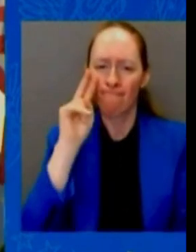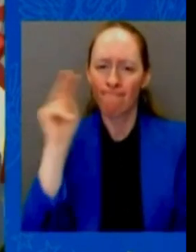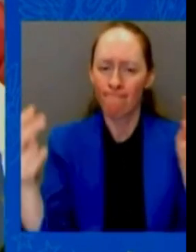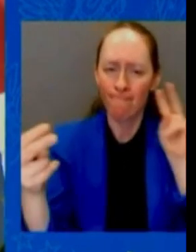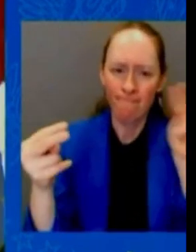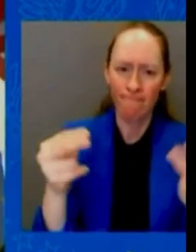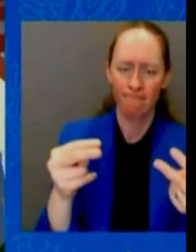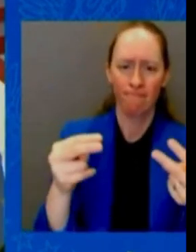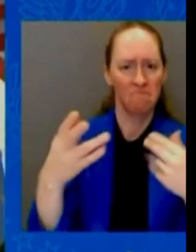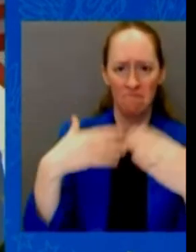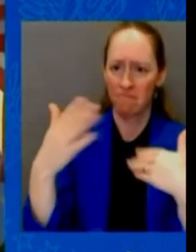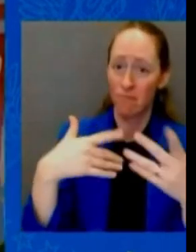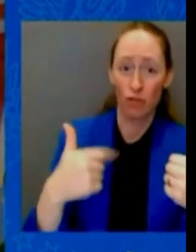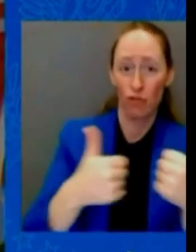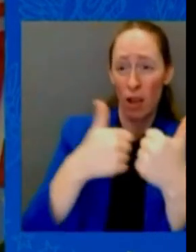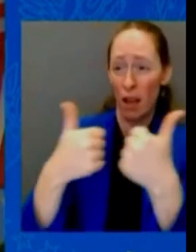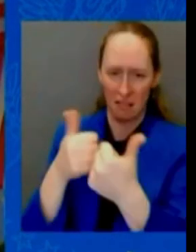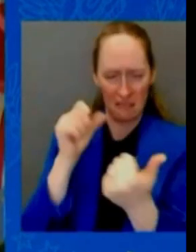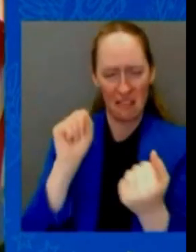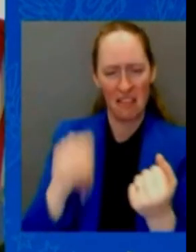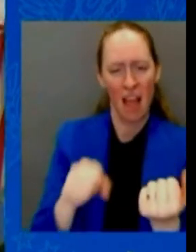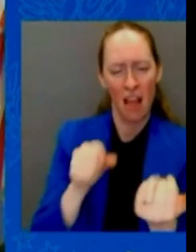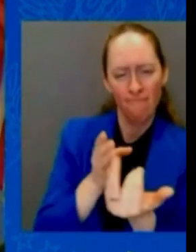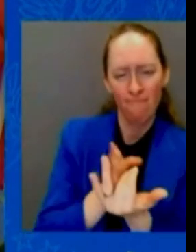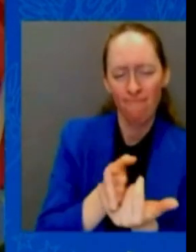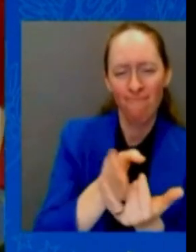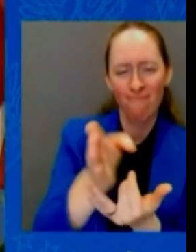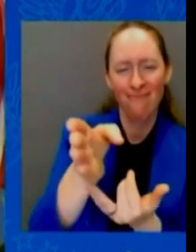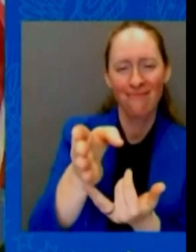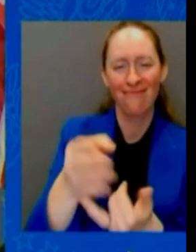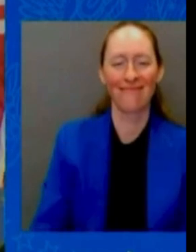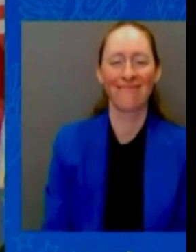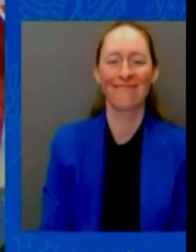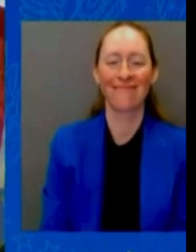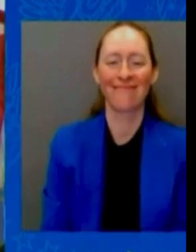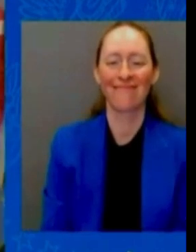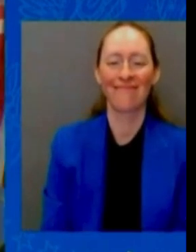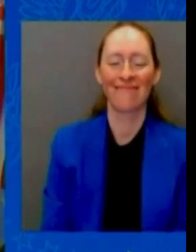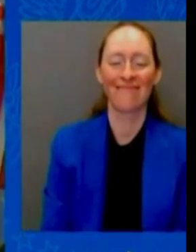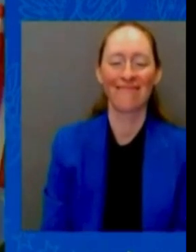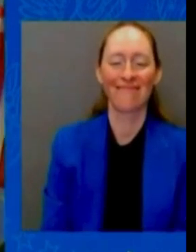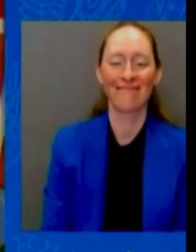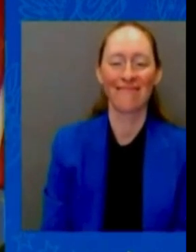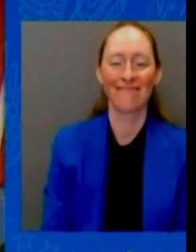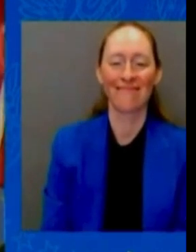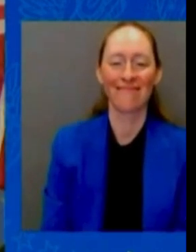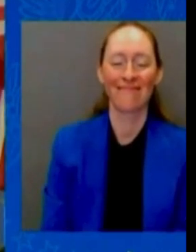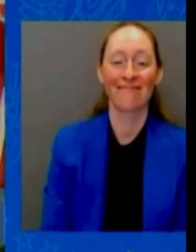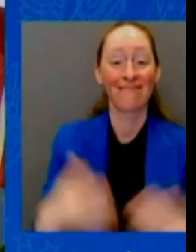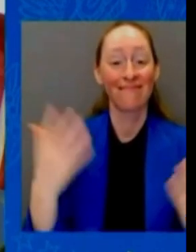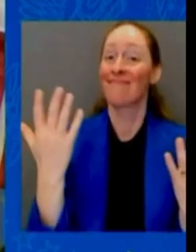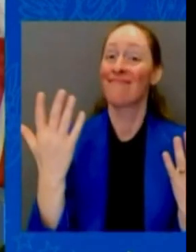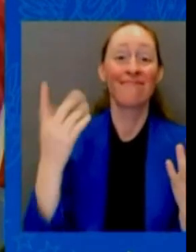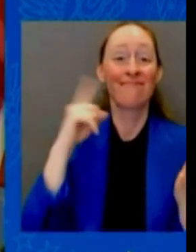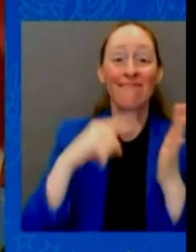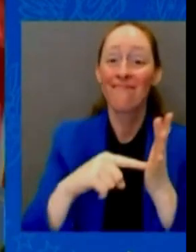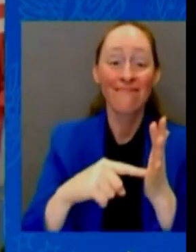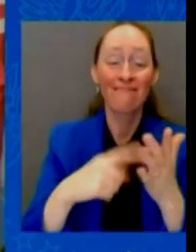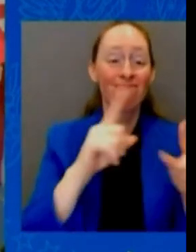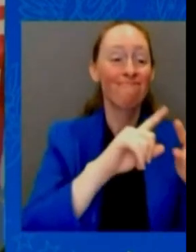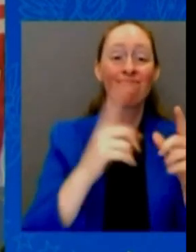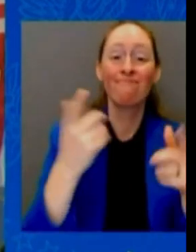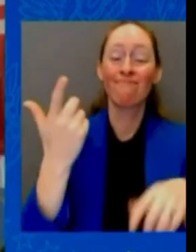our students, our businesses, our trailblazers will see our alliance continue to prosper and grow